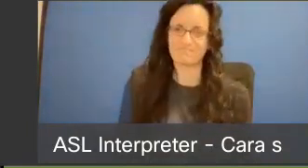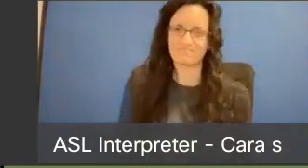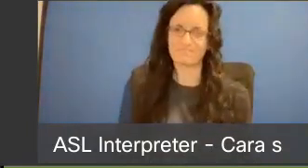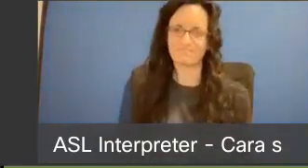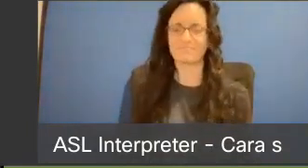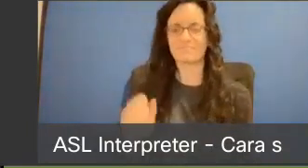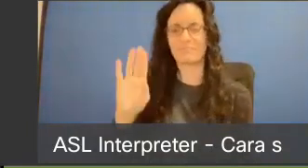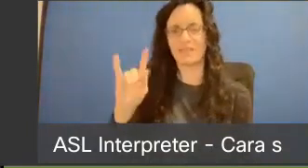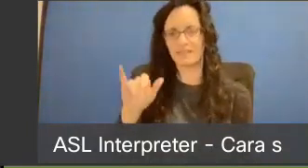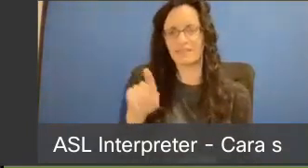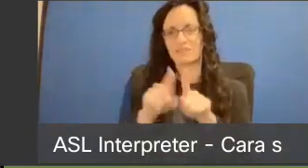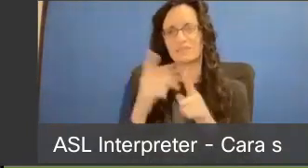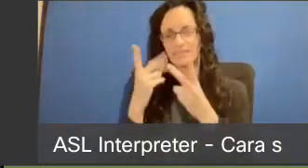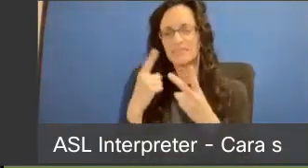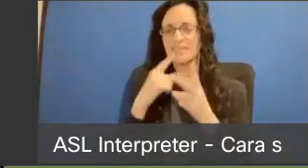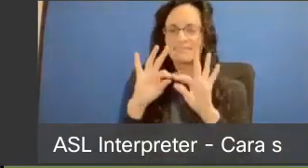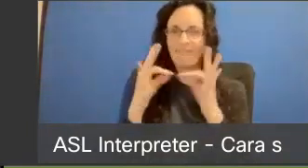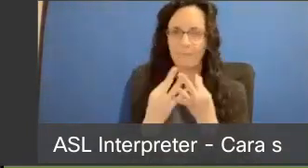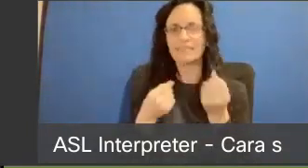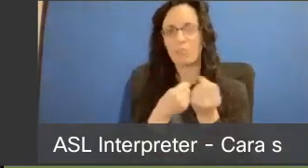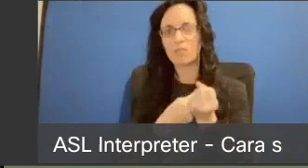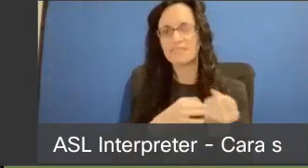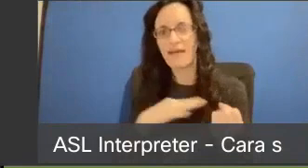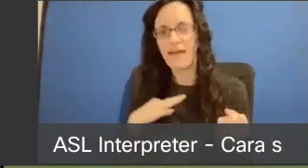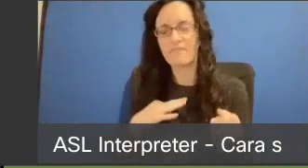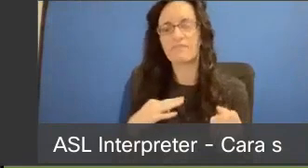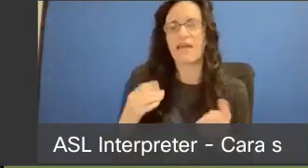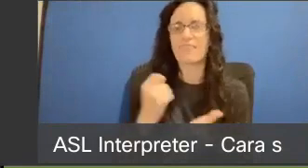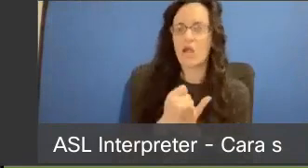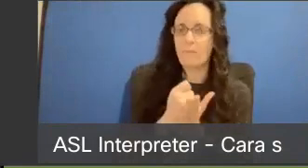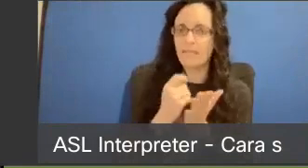I also see family and support staff, therapists,